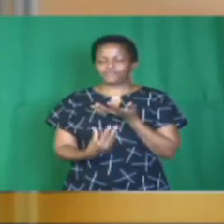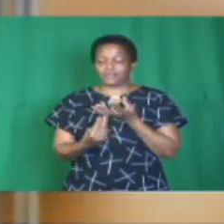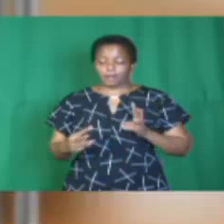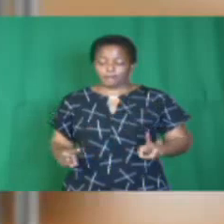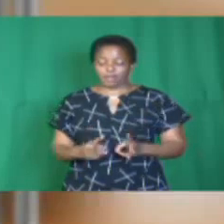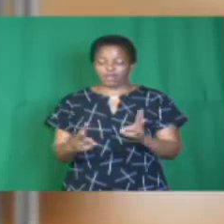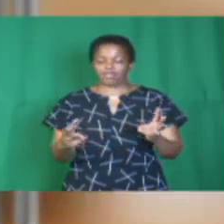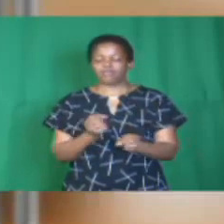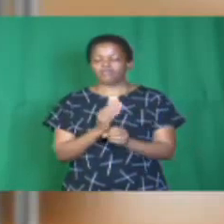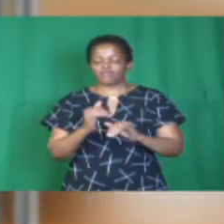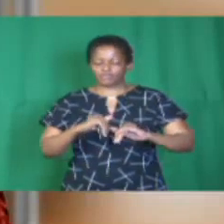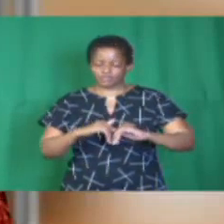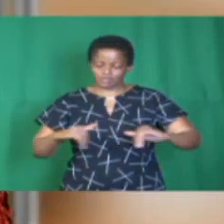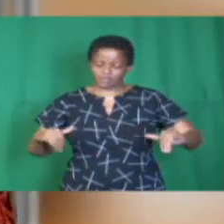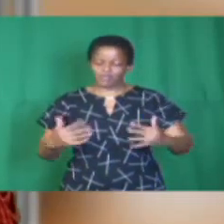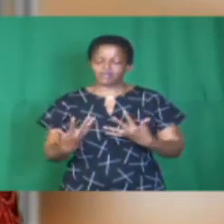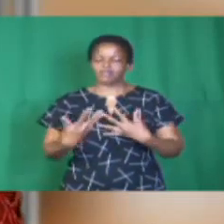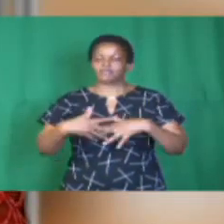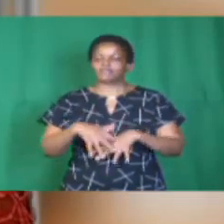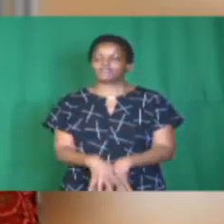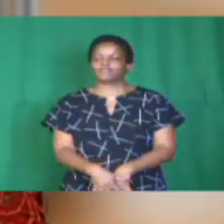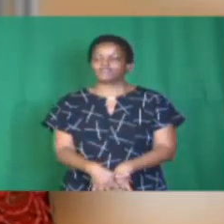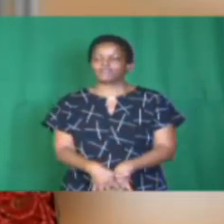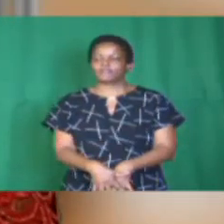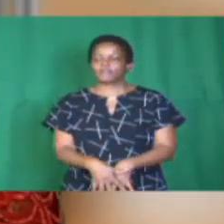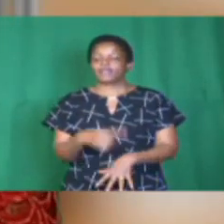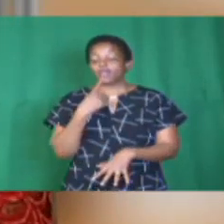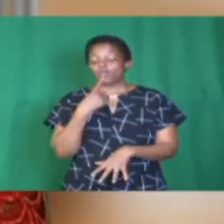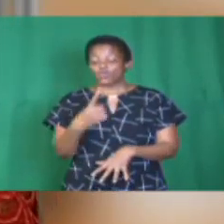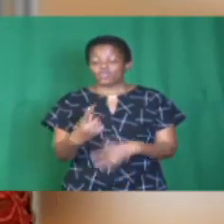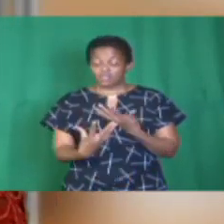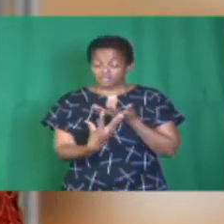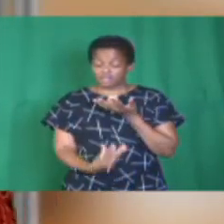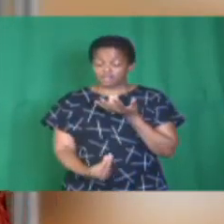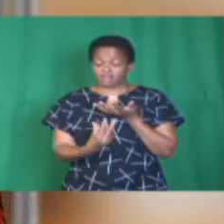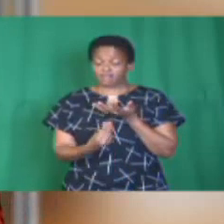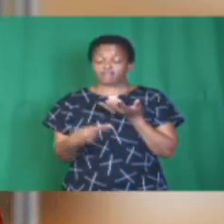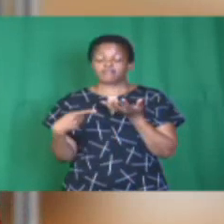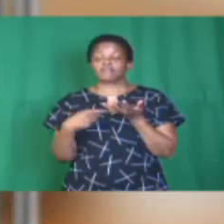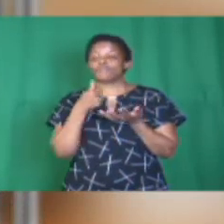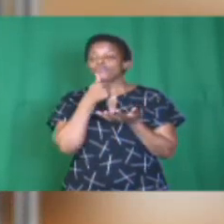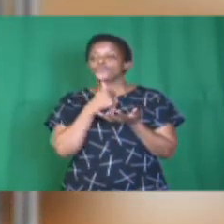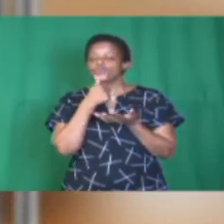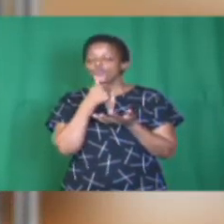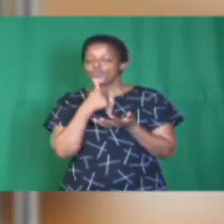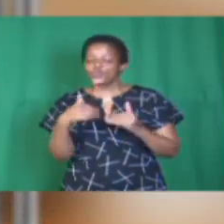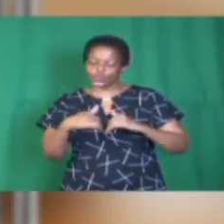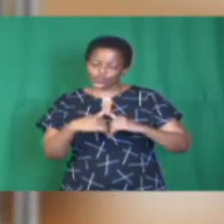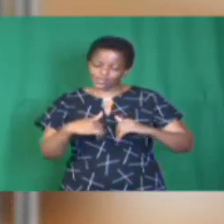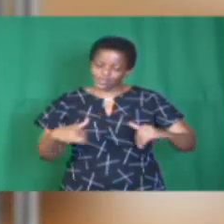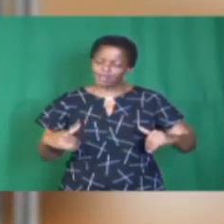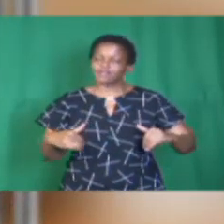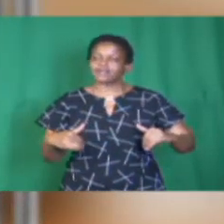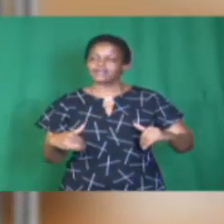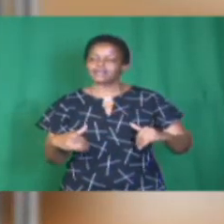of separating mixtures. We said that filtration is used to separate an insoluble